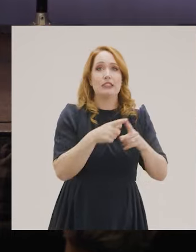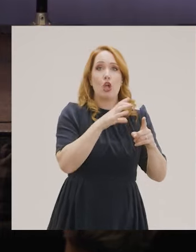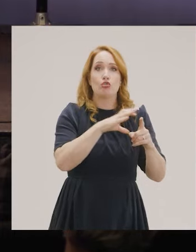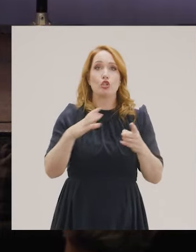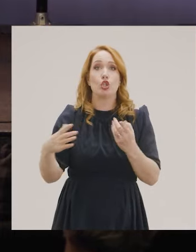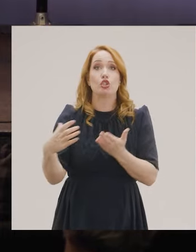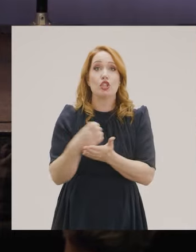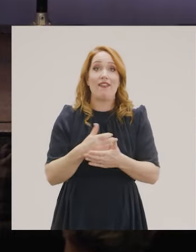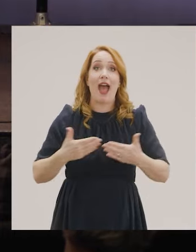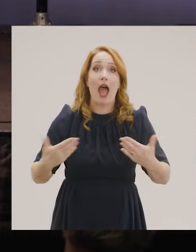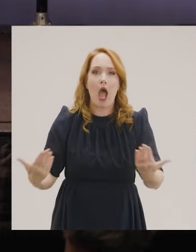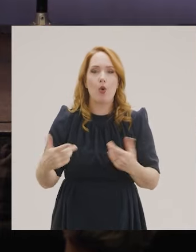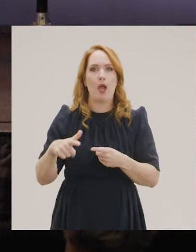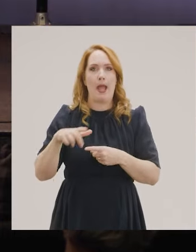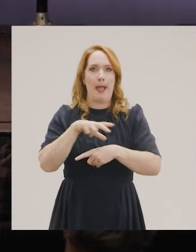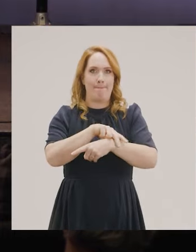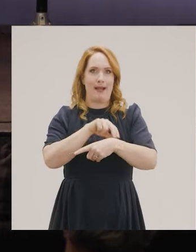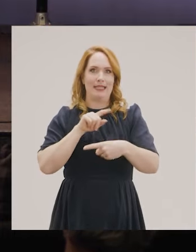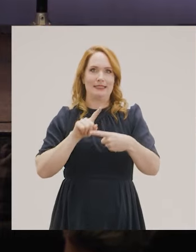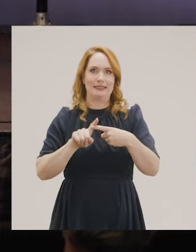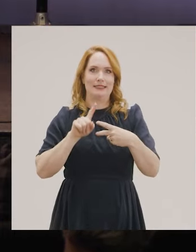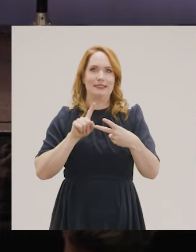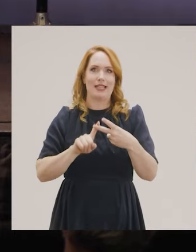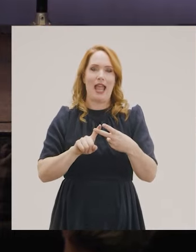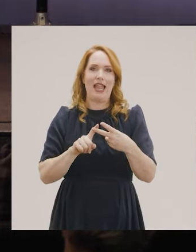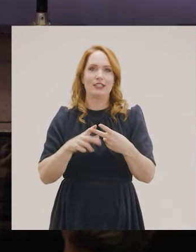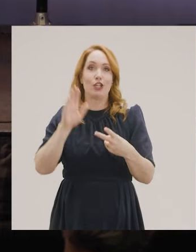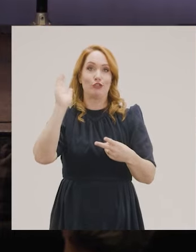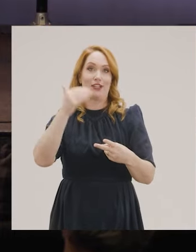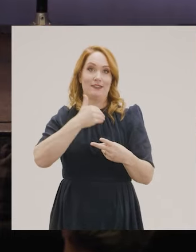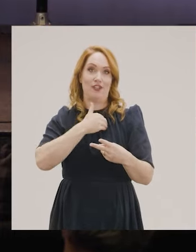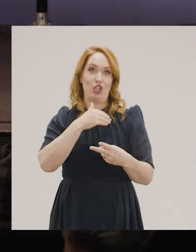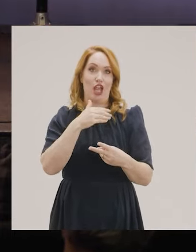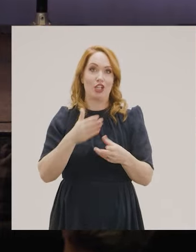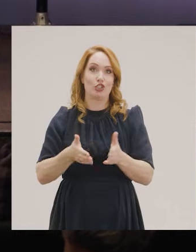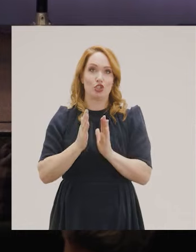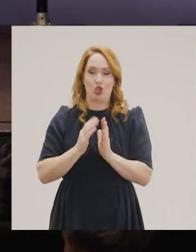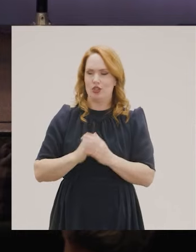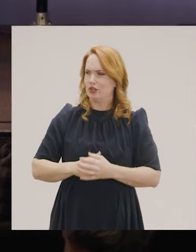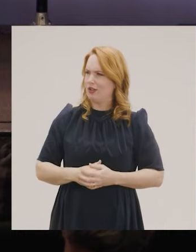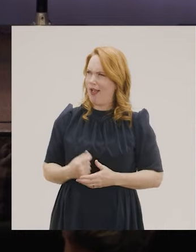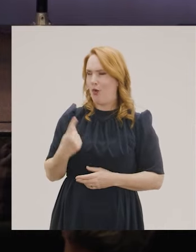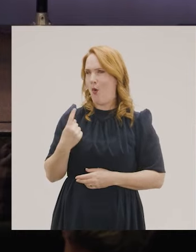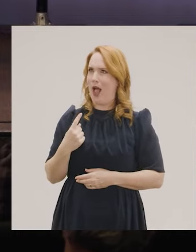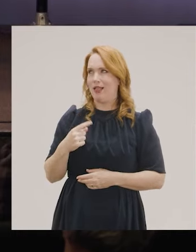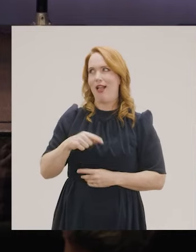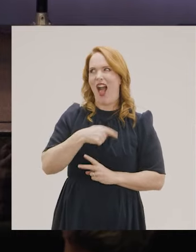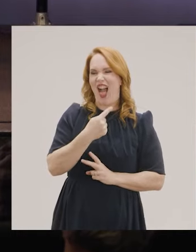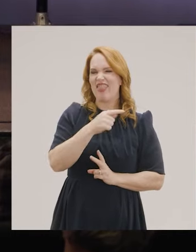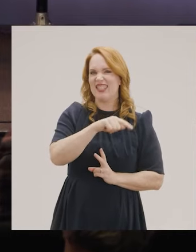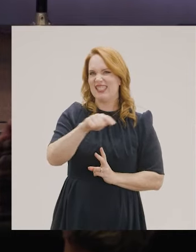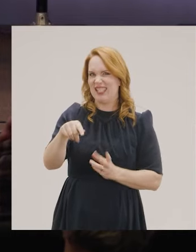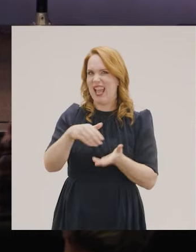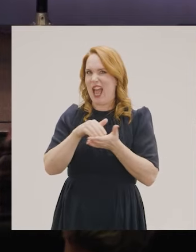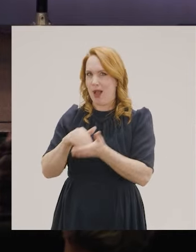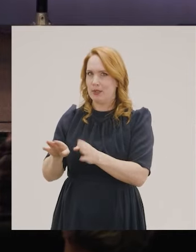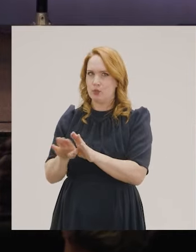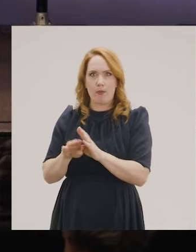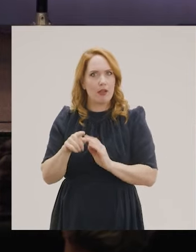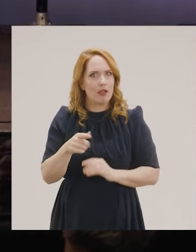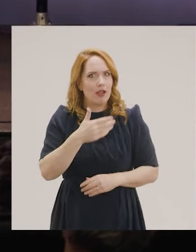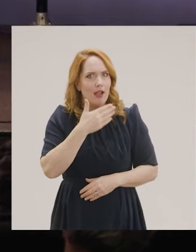Grace Vineyard Church." And I thought, well, even if that's not entirely true, because there are an enormous number of people that did great things, isn't it wonderful that a church